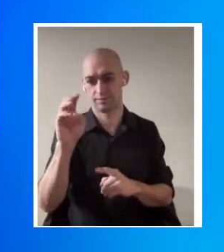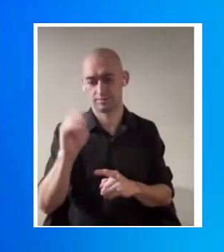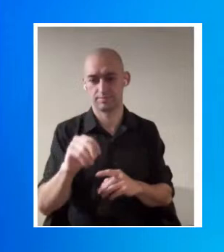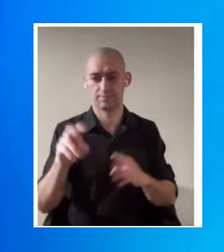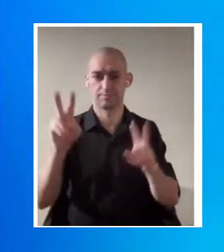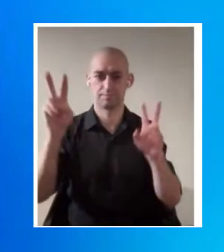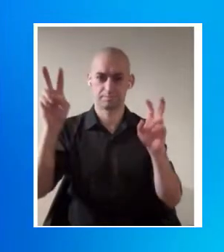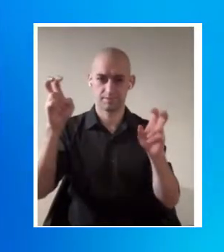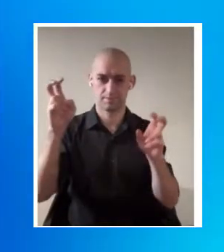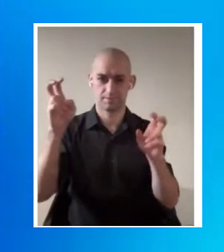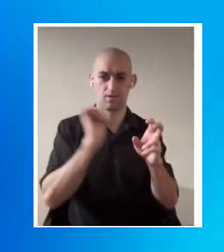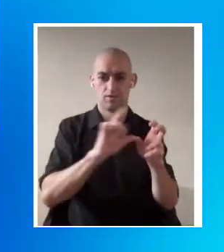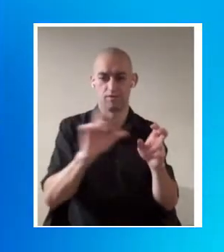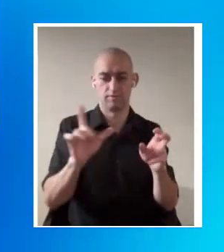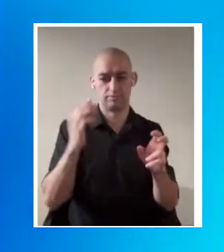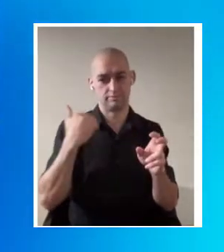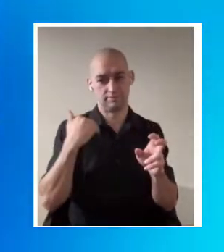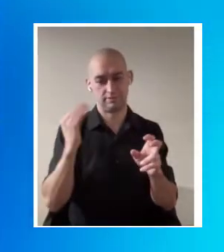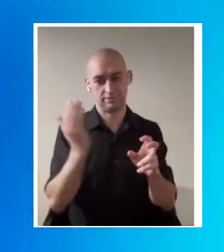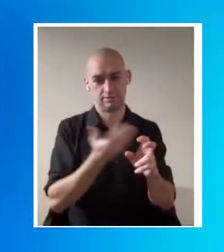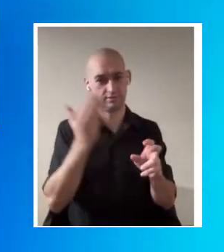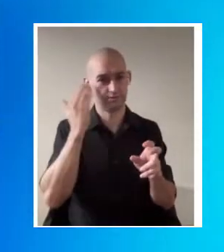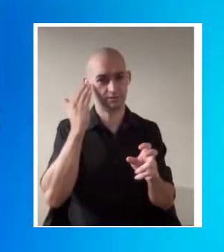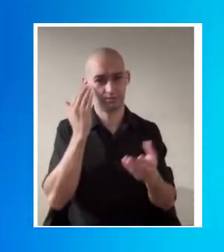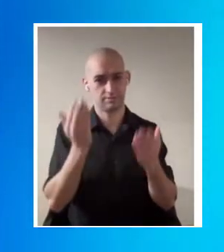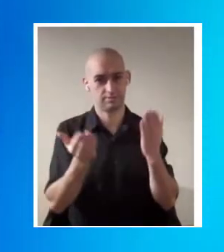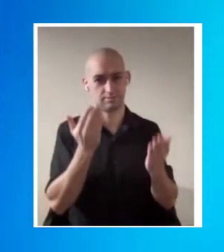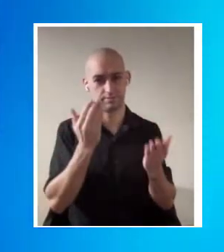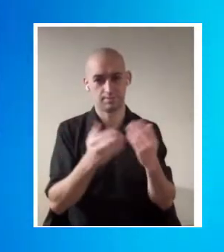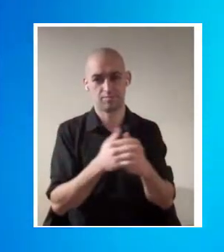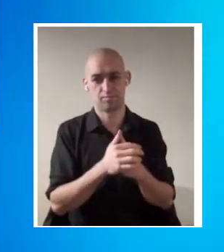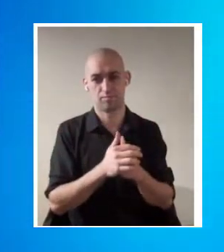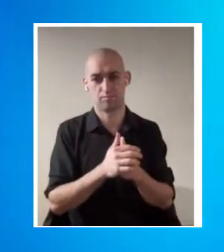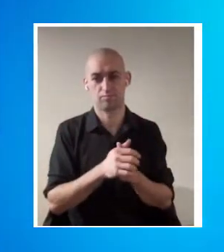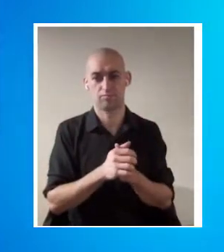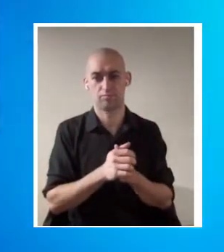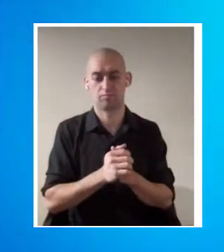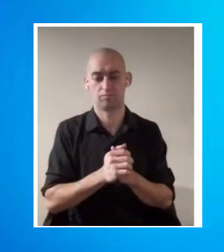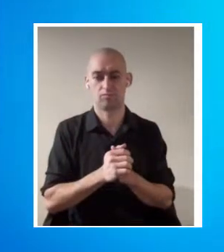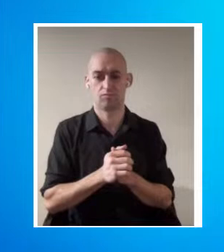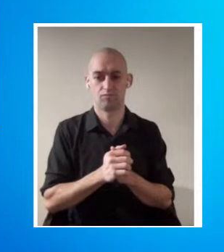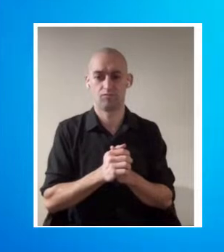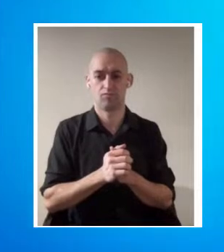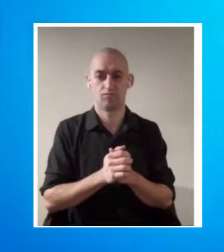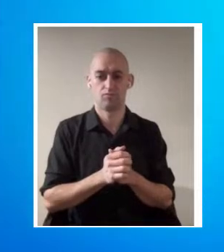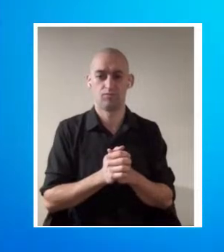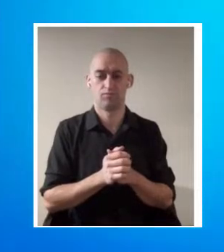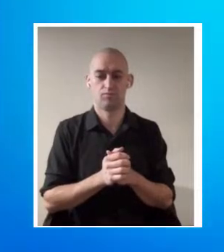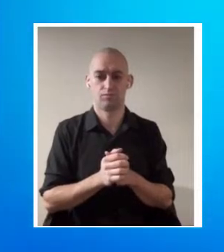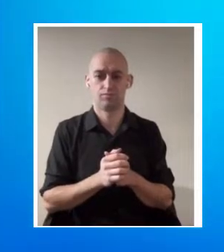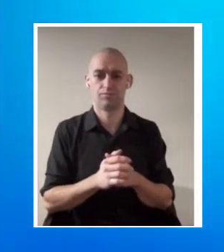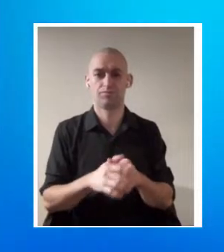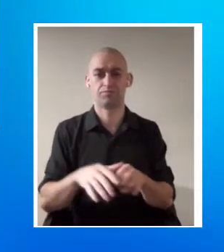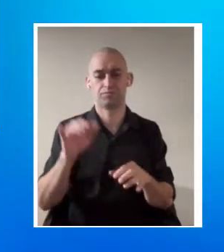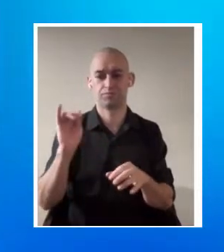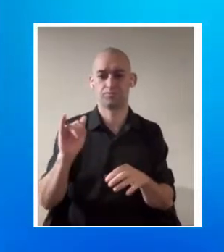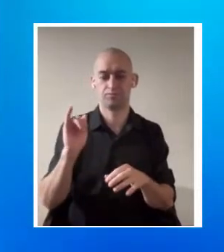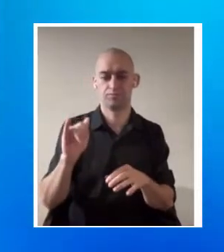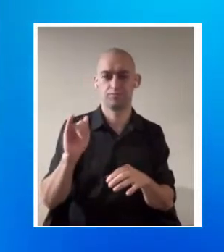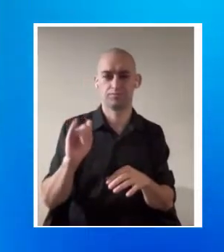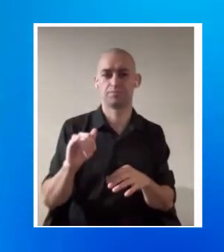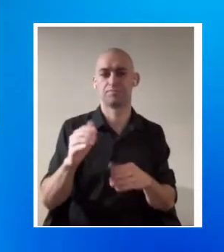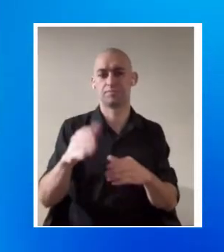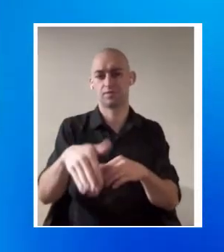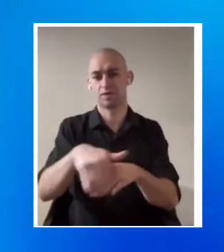relate to. It's even more impactful to lower income households who are left with less money to cover